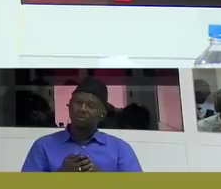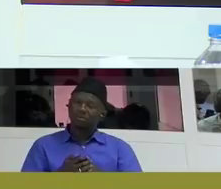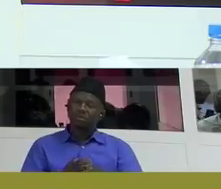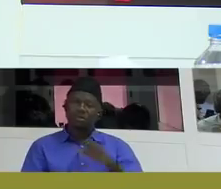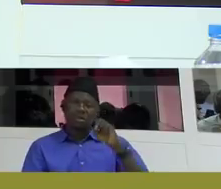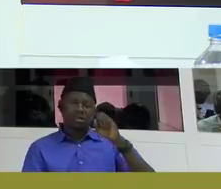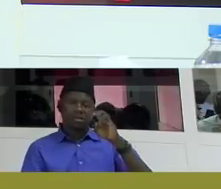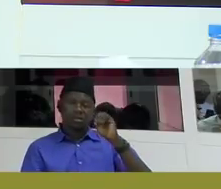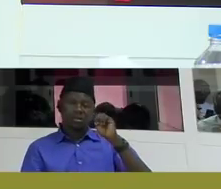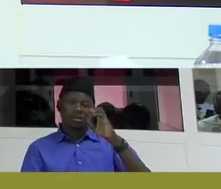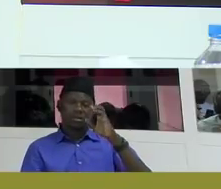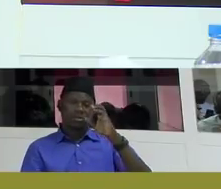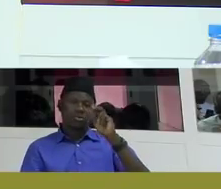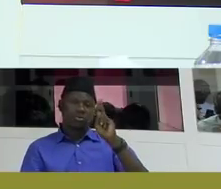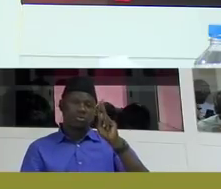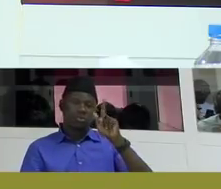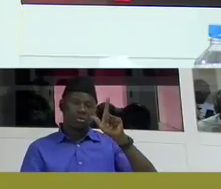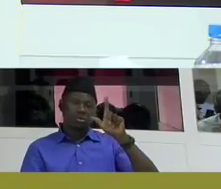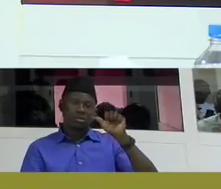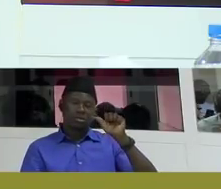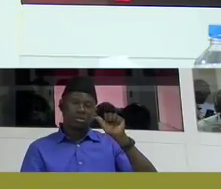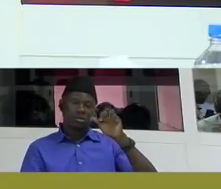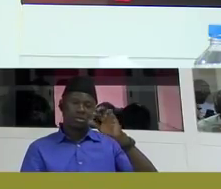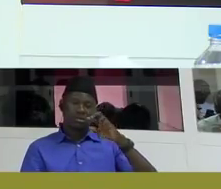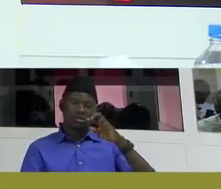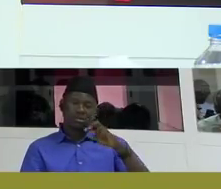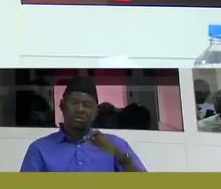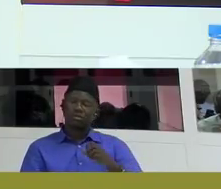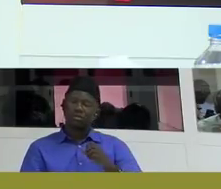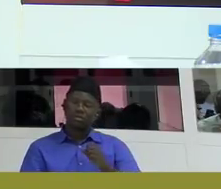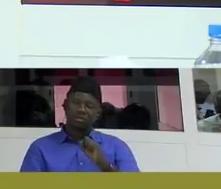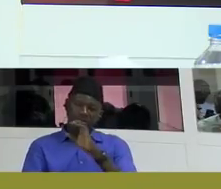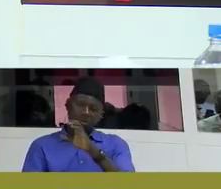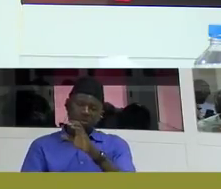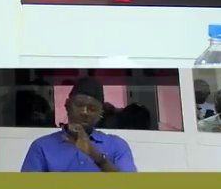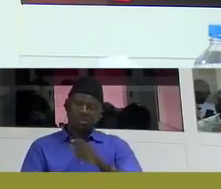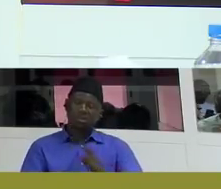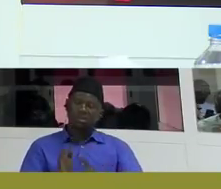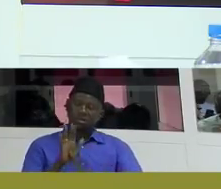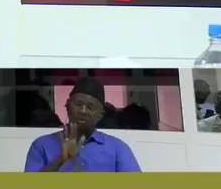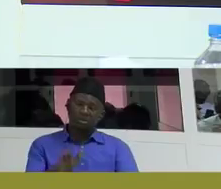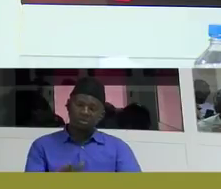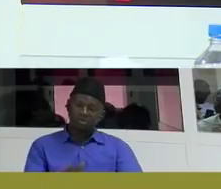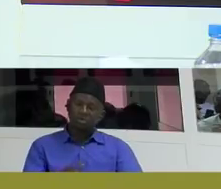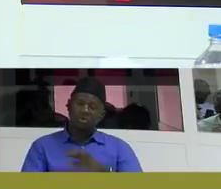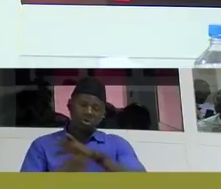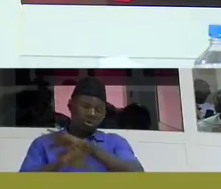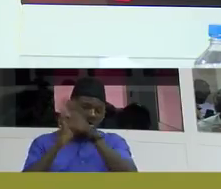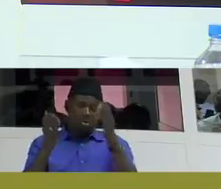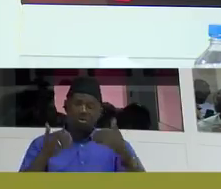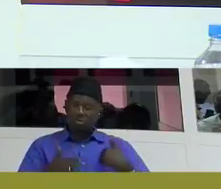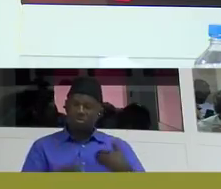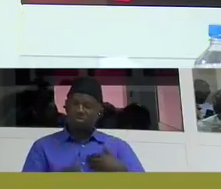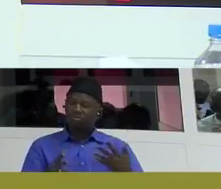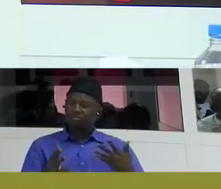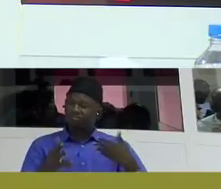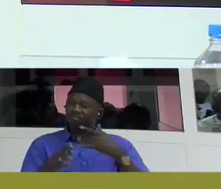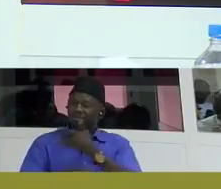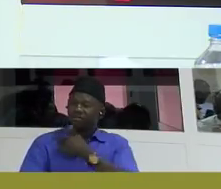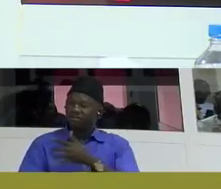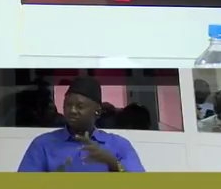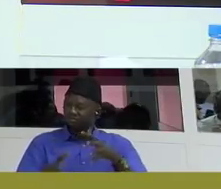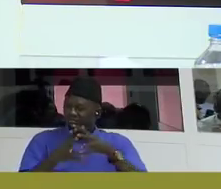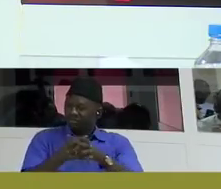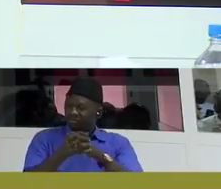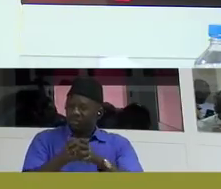secular state, that is, all people lived in harmony here, nobody interfering with the other. All of a